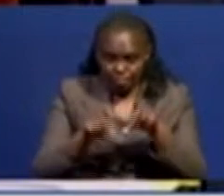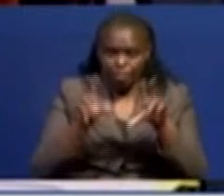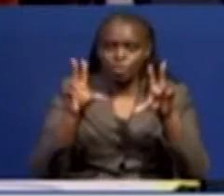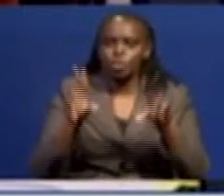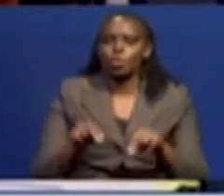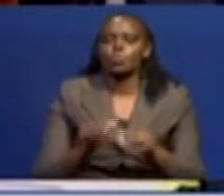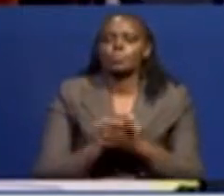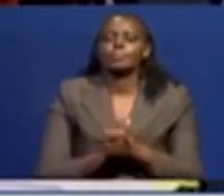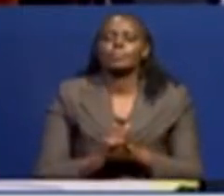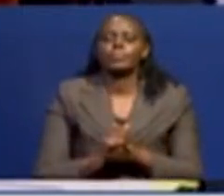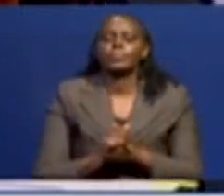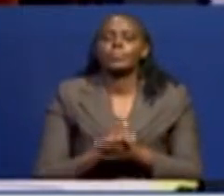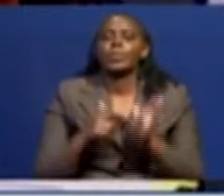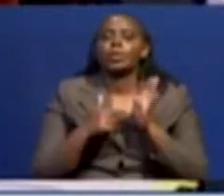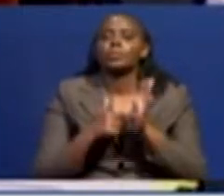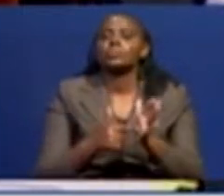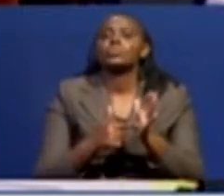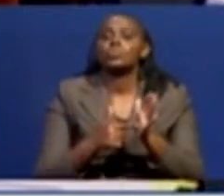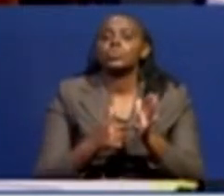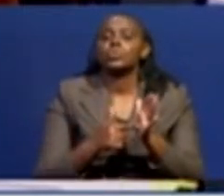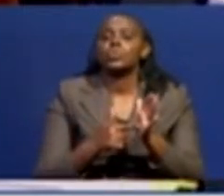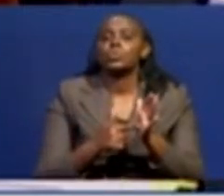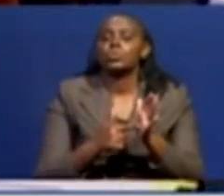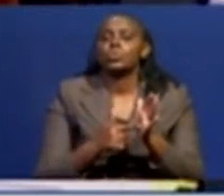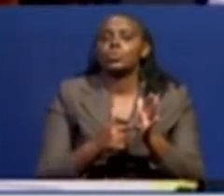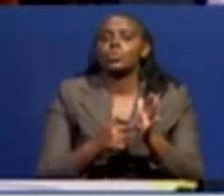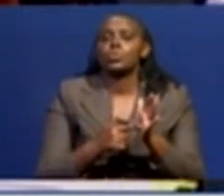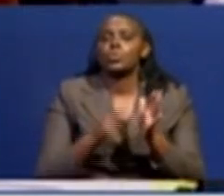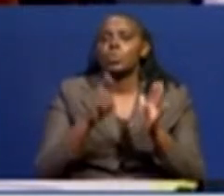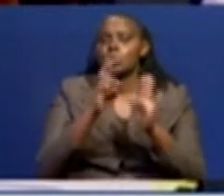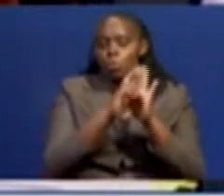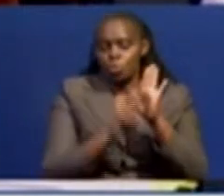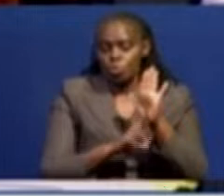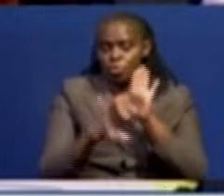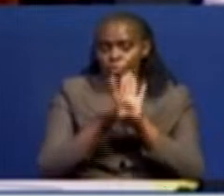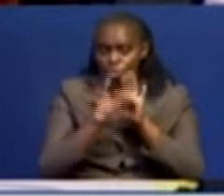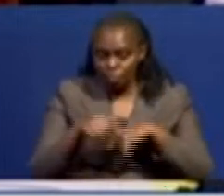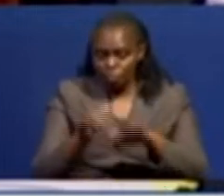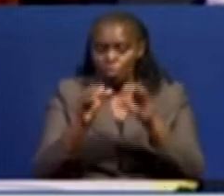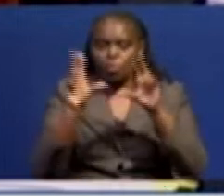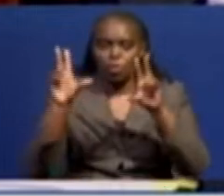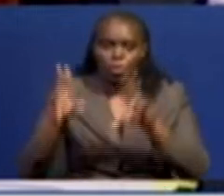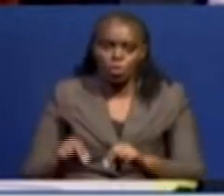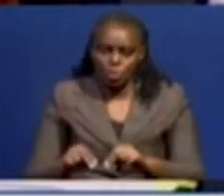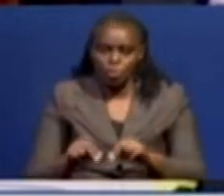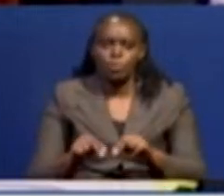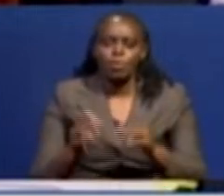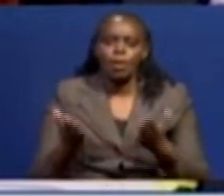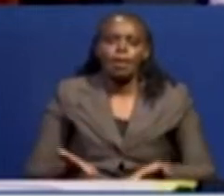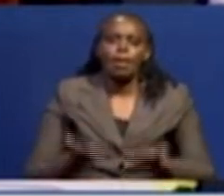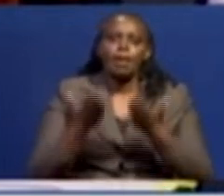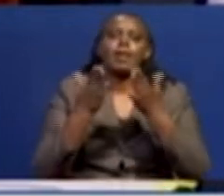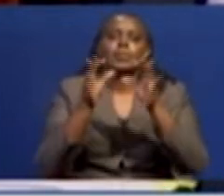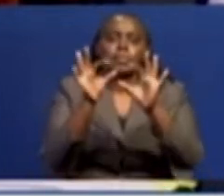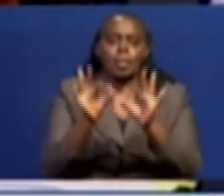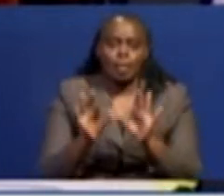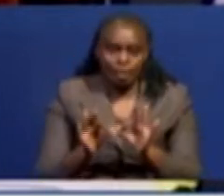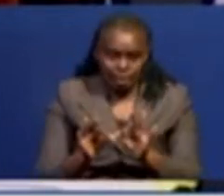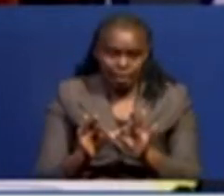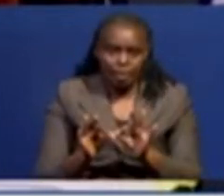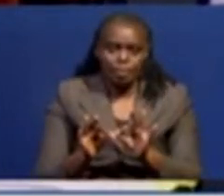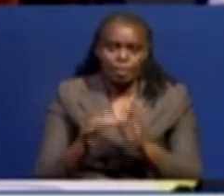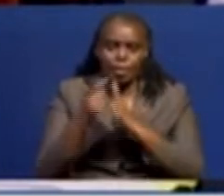good governance? No. Does it contribute to upholding the rule of law under Article 10? No. Does it